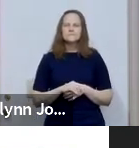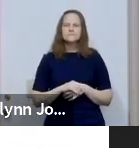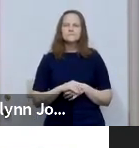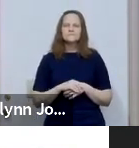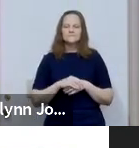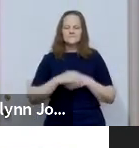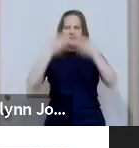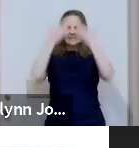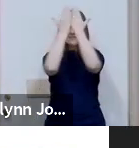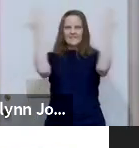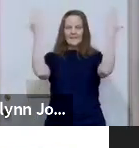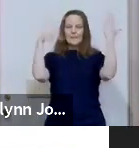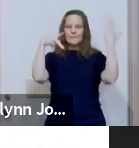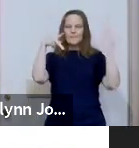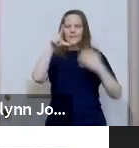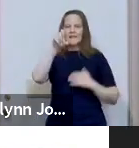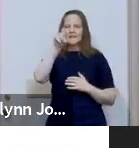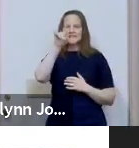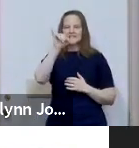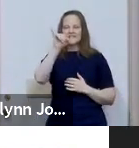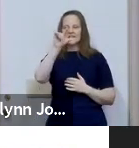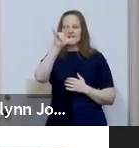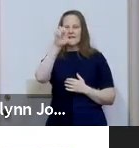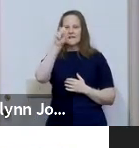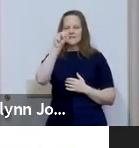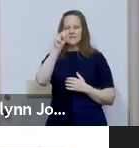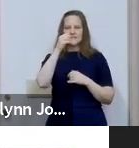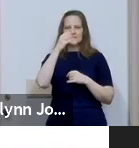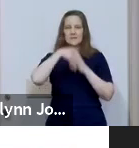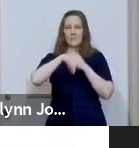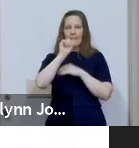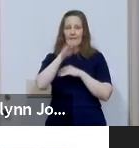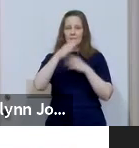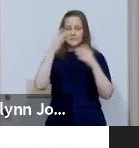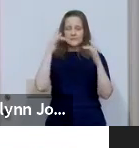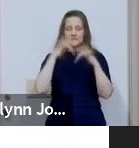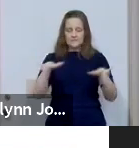Plexiglass in some of the laboratories, and again, spacing the students out this summer.